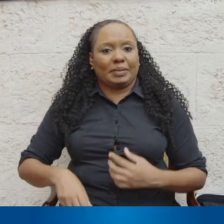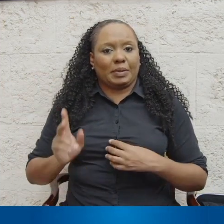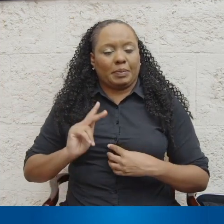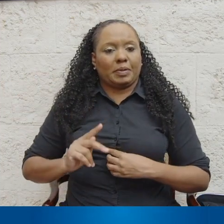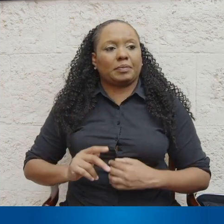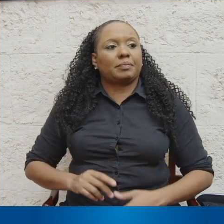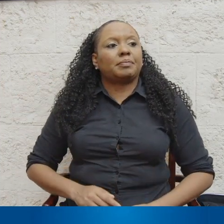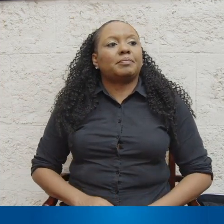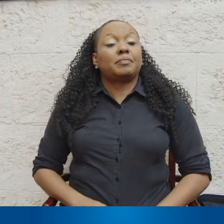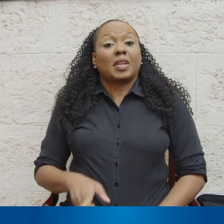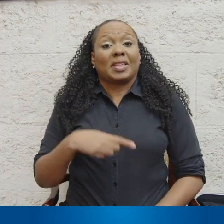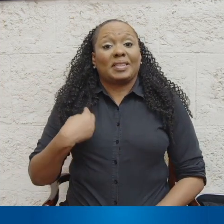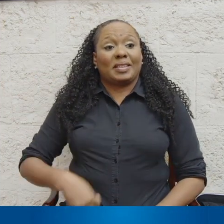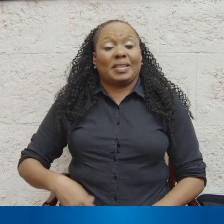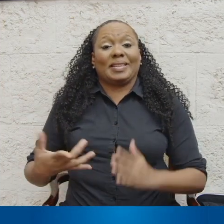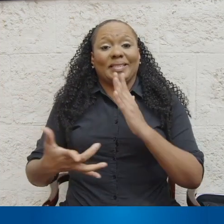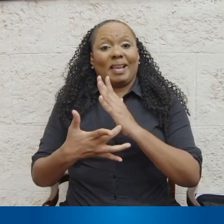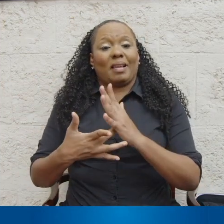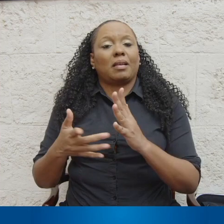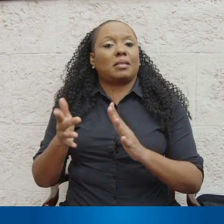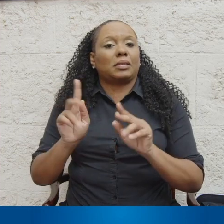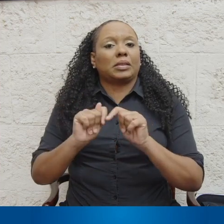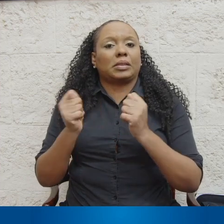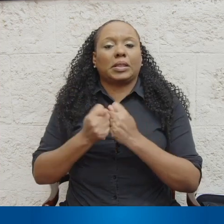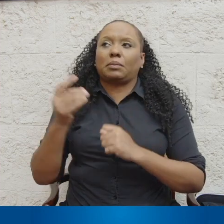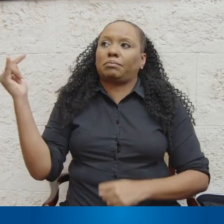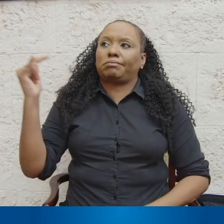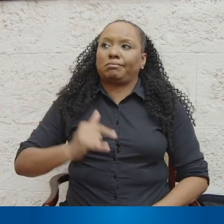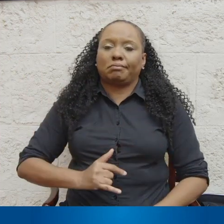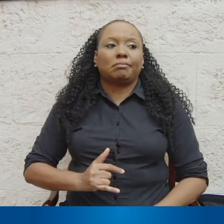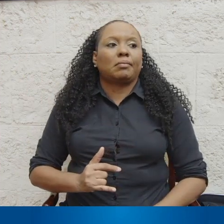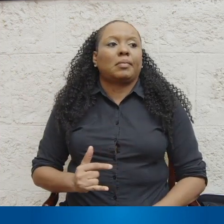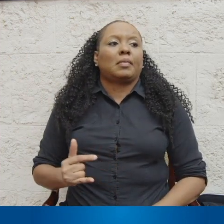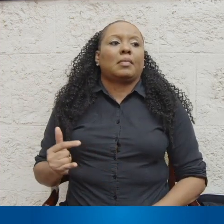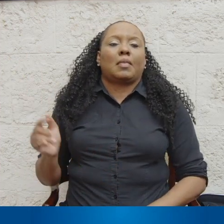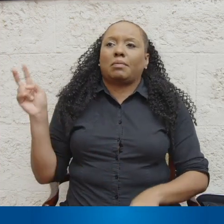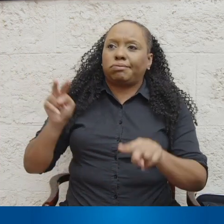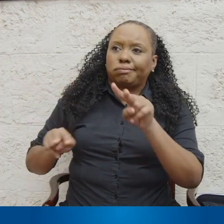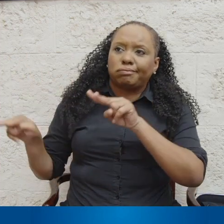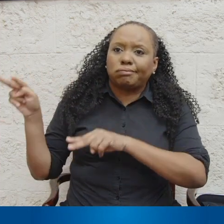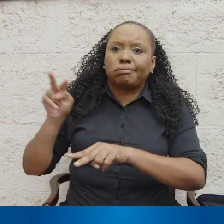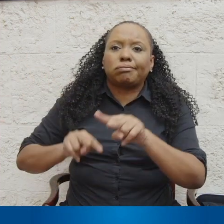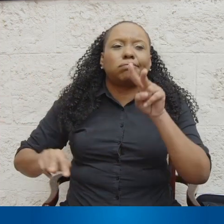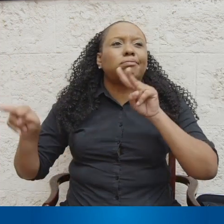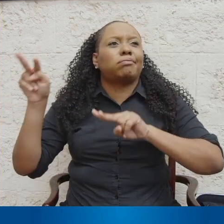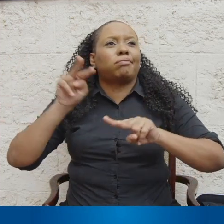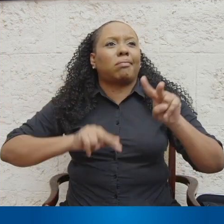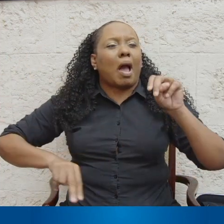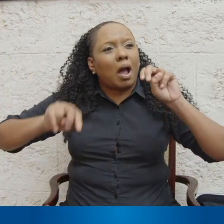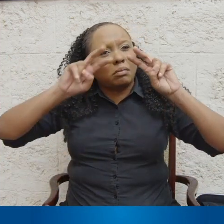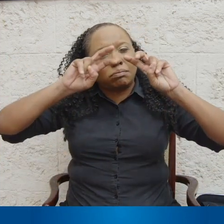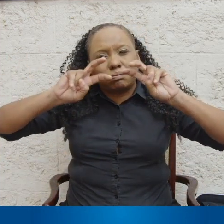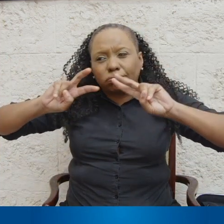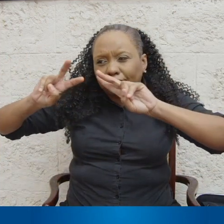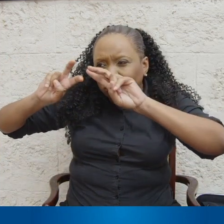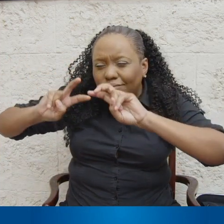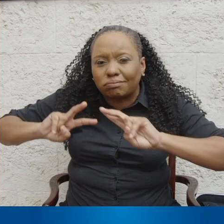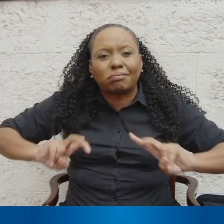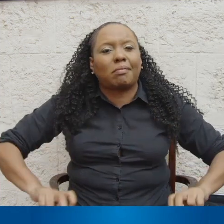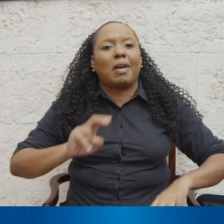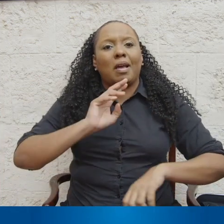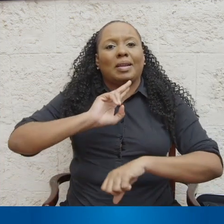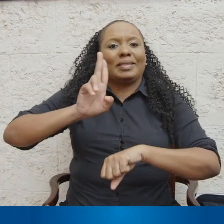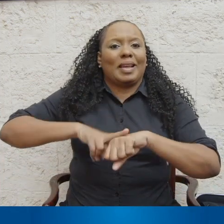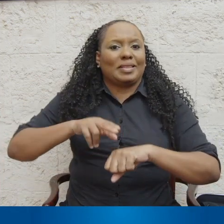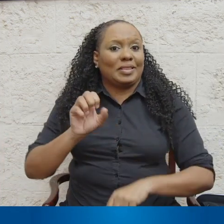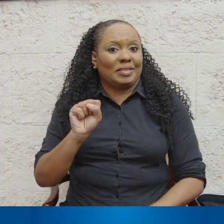team is on island. They have done all of the schematic in relation to the National Stadium. We are